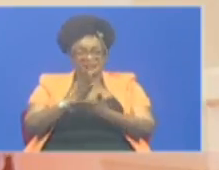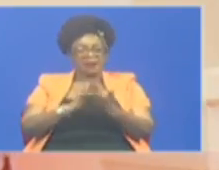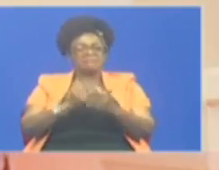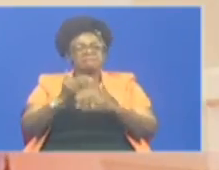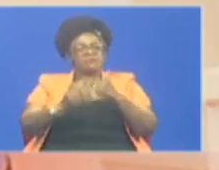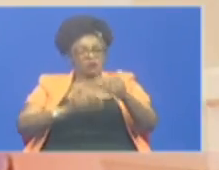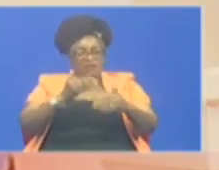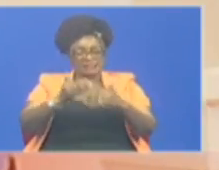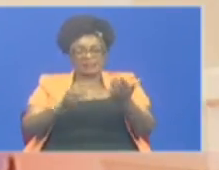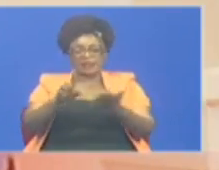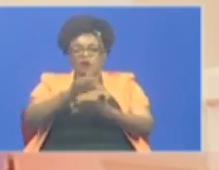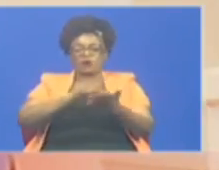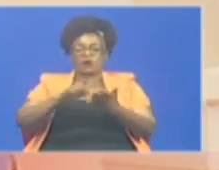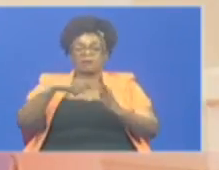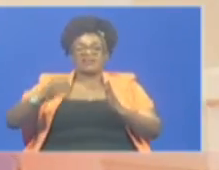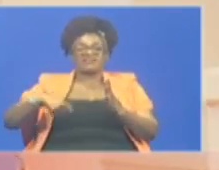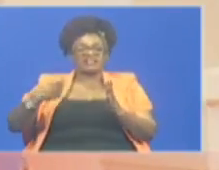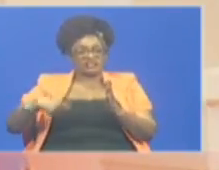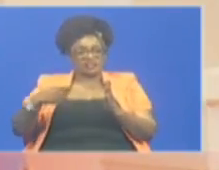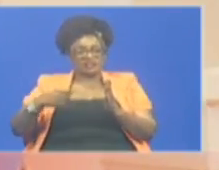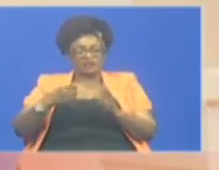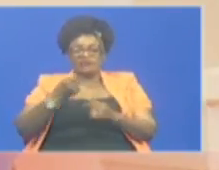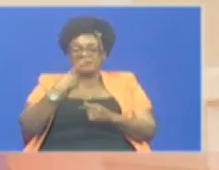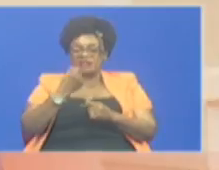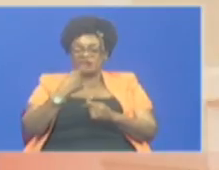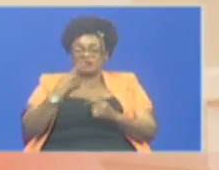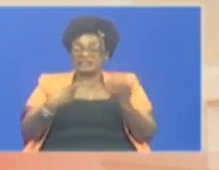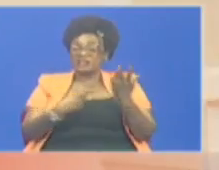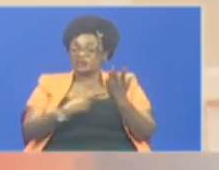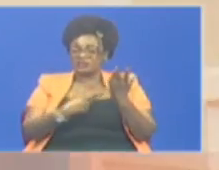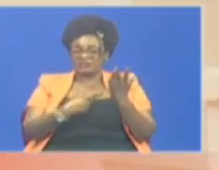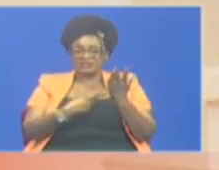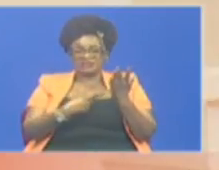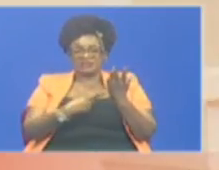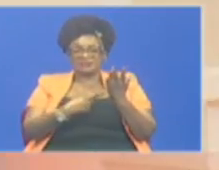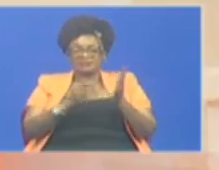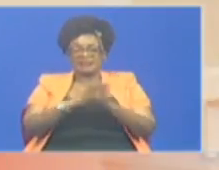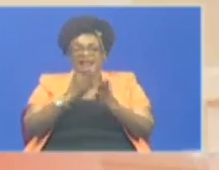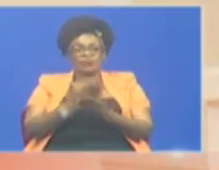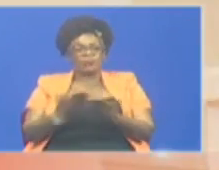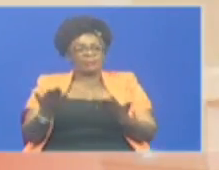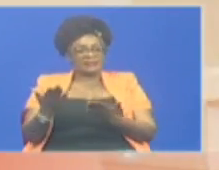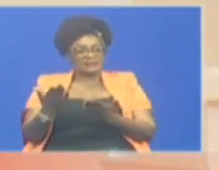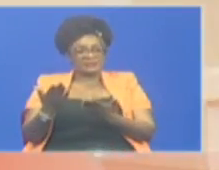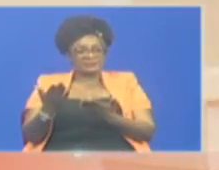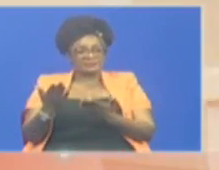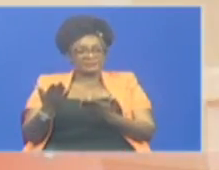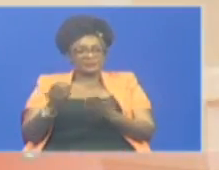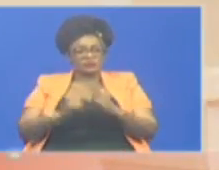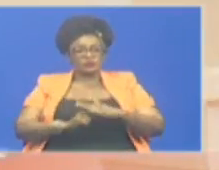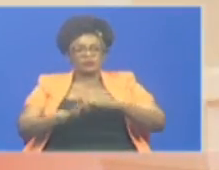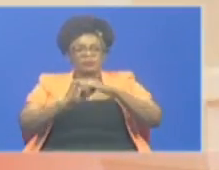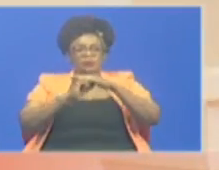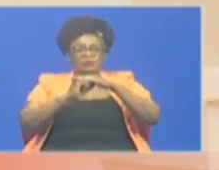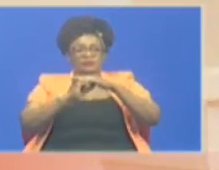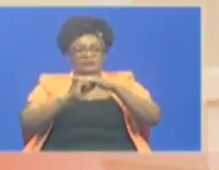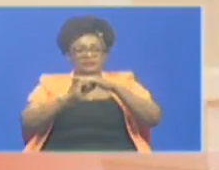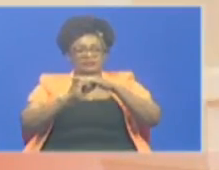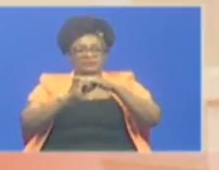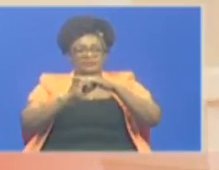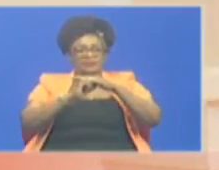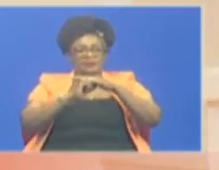local manufacture of medical technologies and equipment in support of our